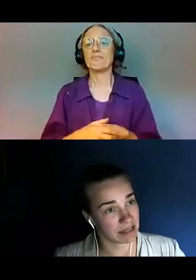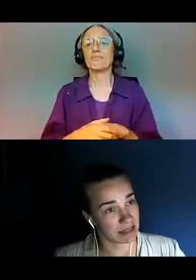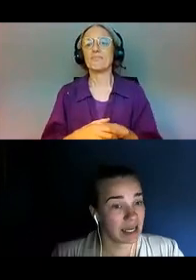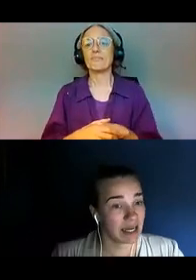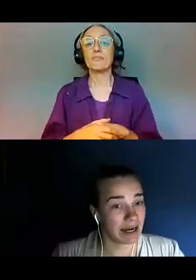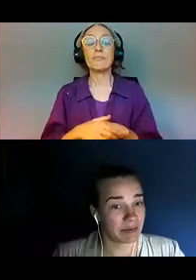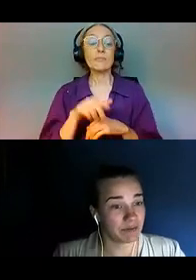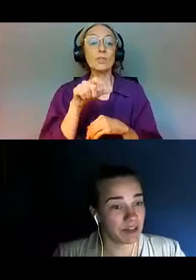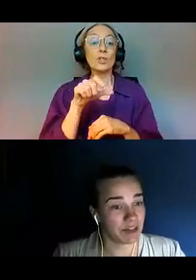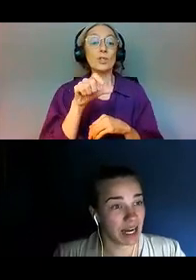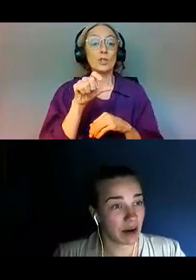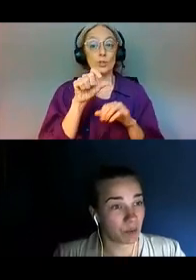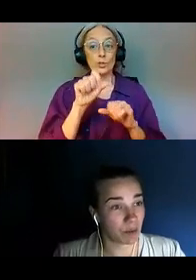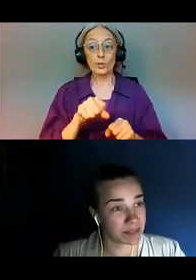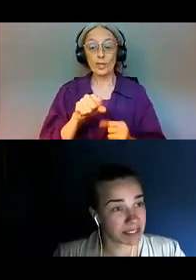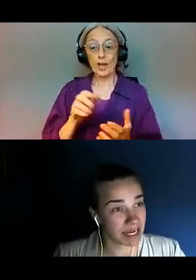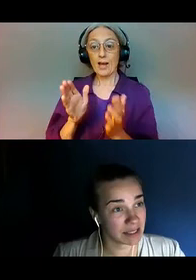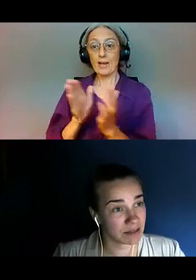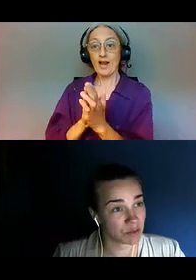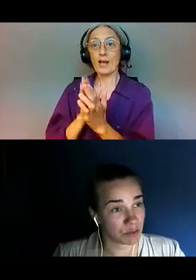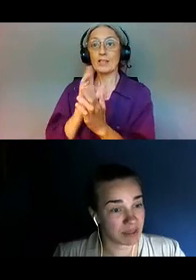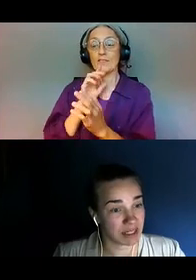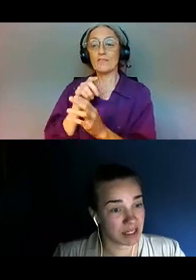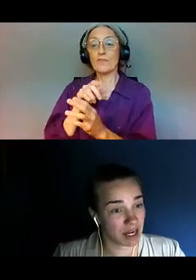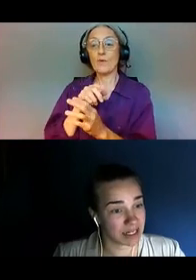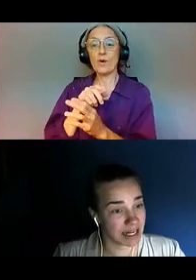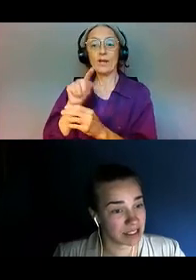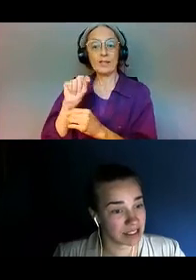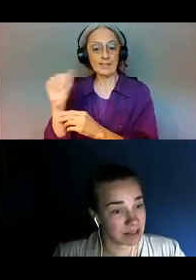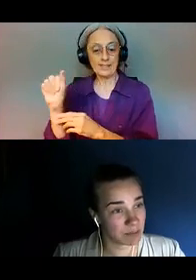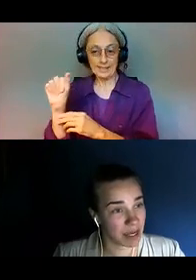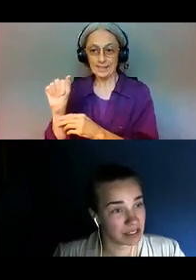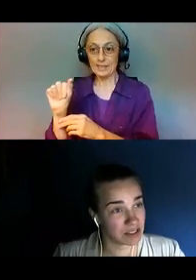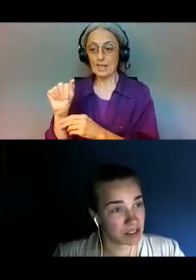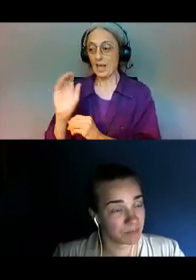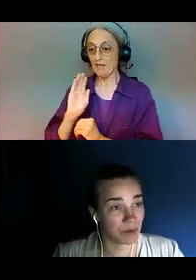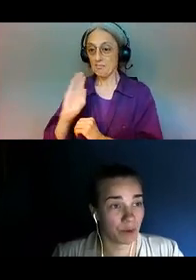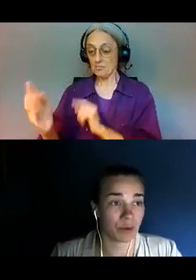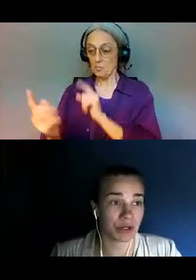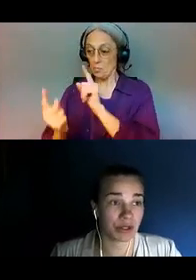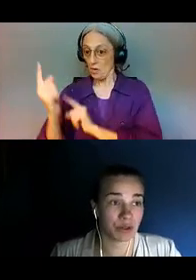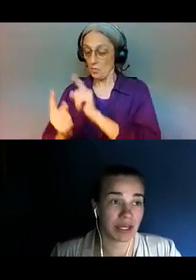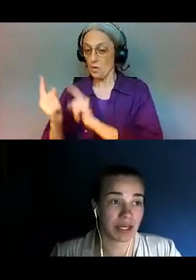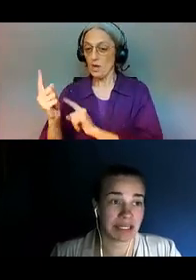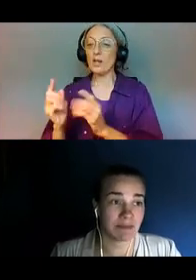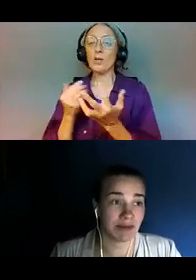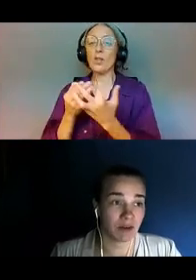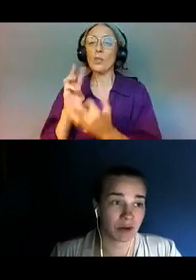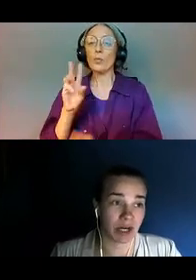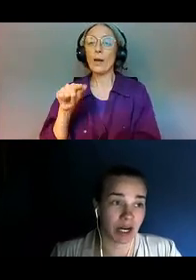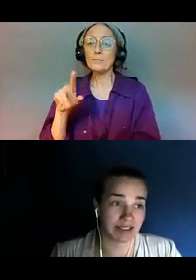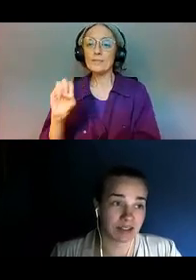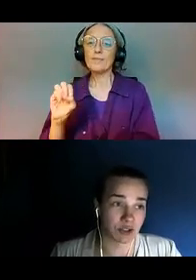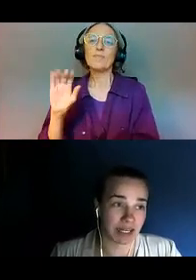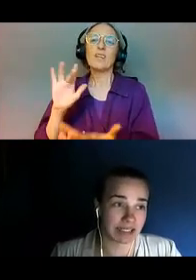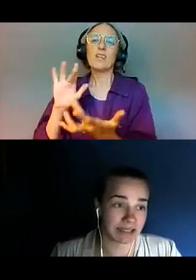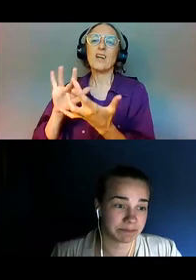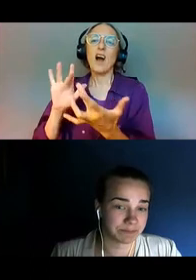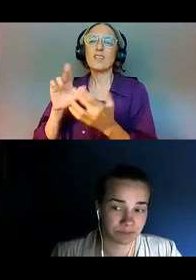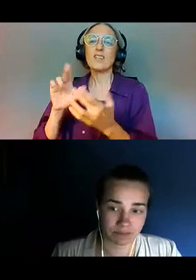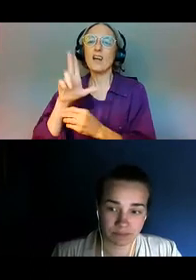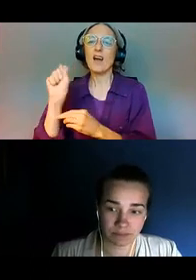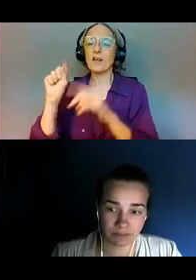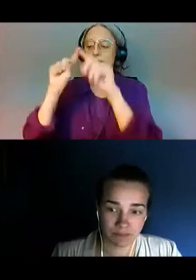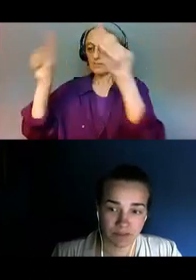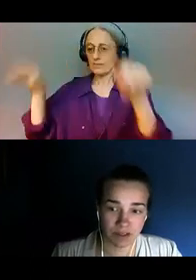PA via our website through the Contact Us page, or you can email or call us